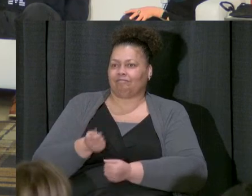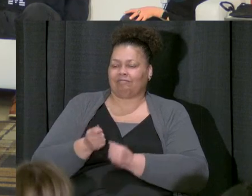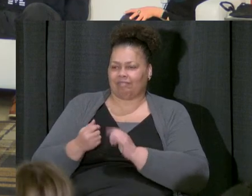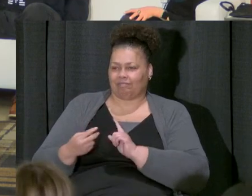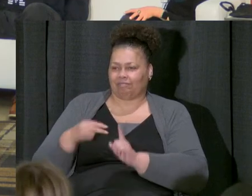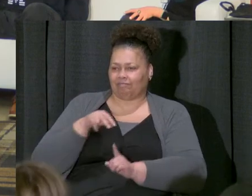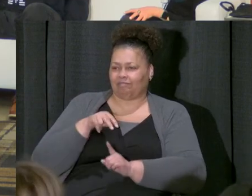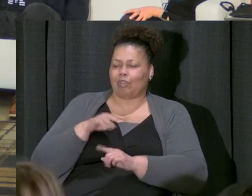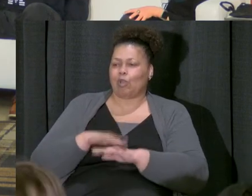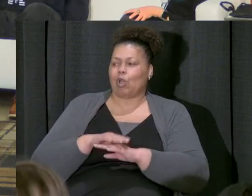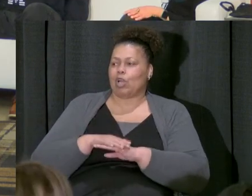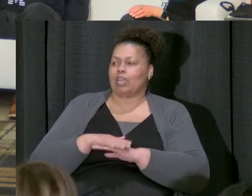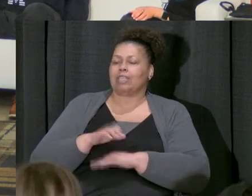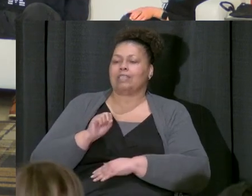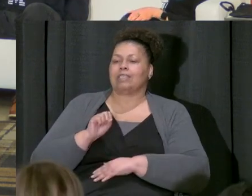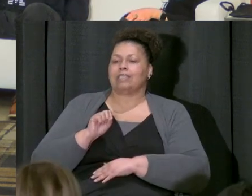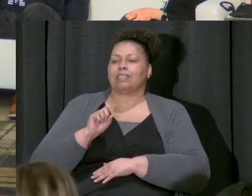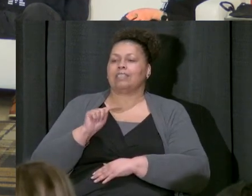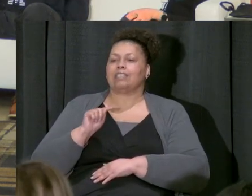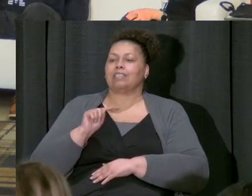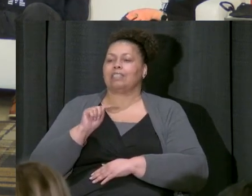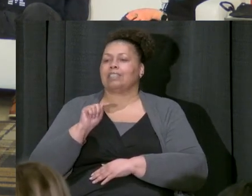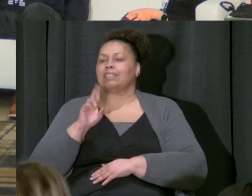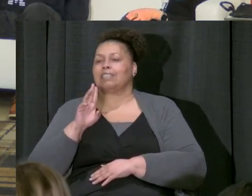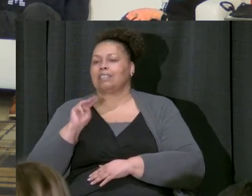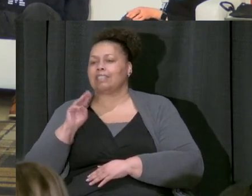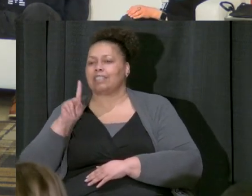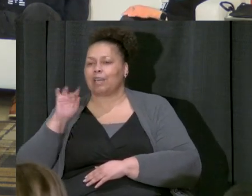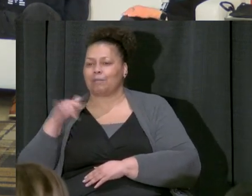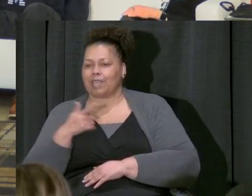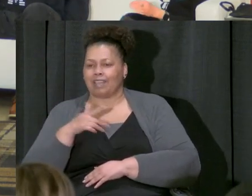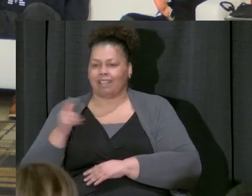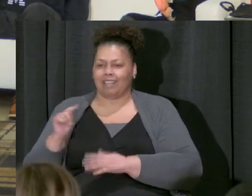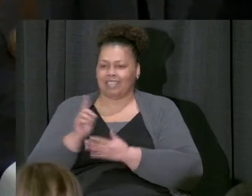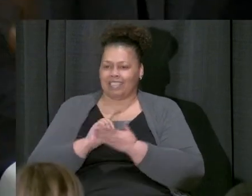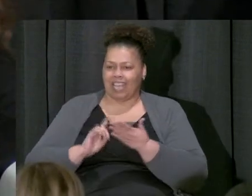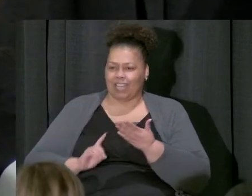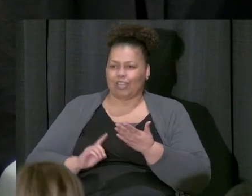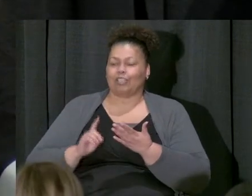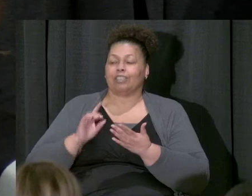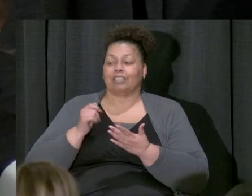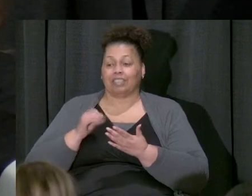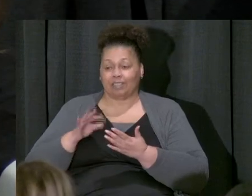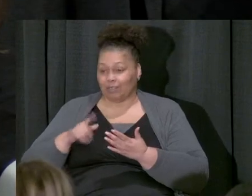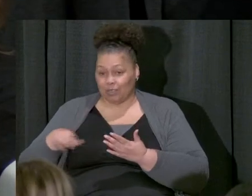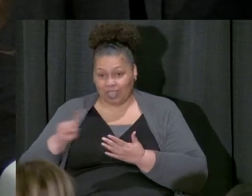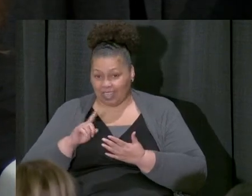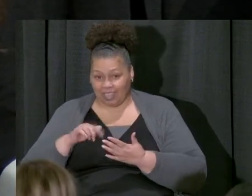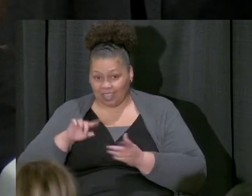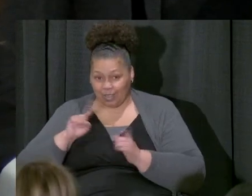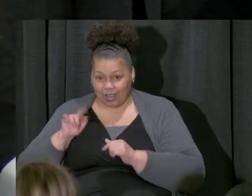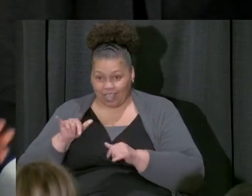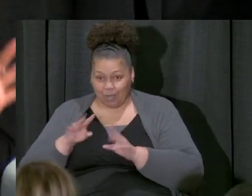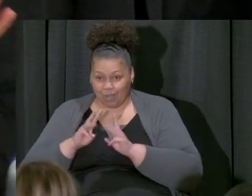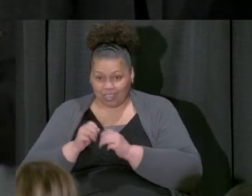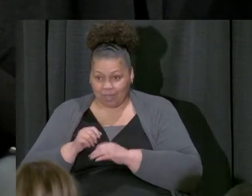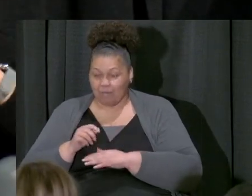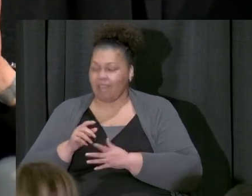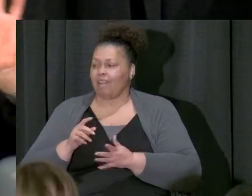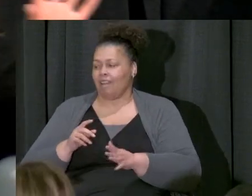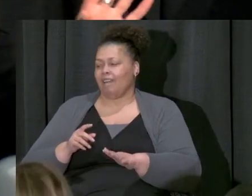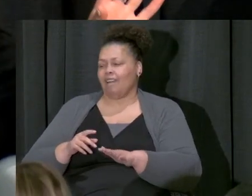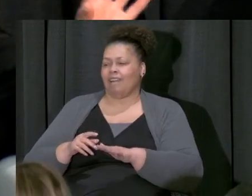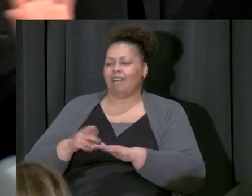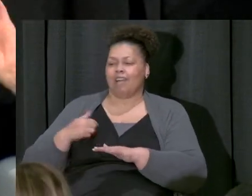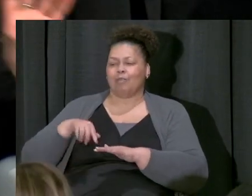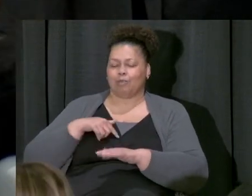on stumping the designers. So for those who didn't attend that session, We